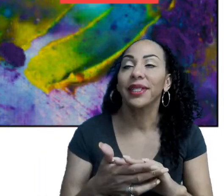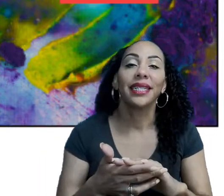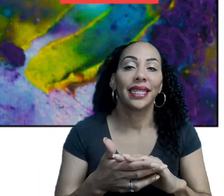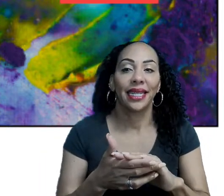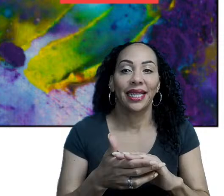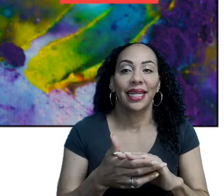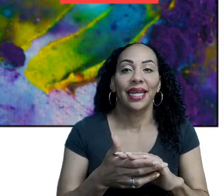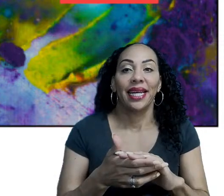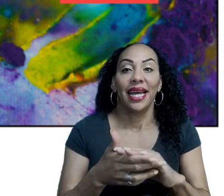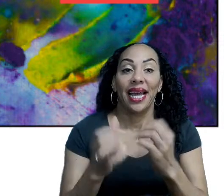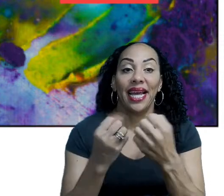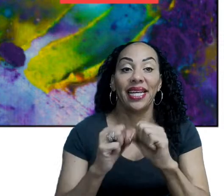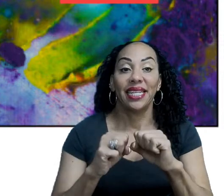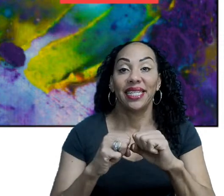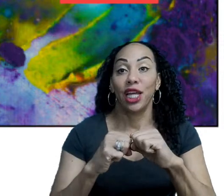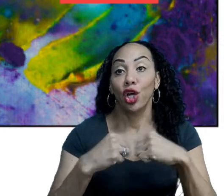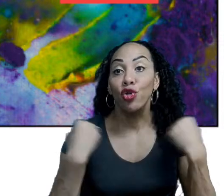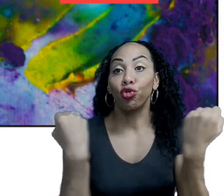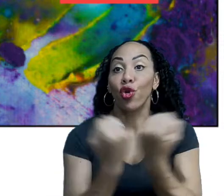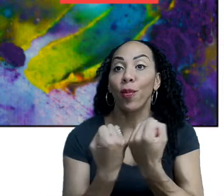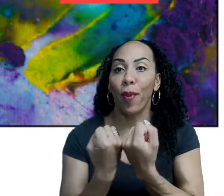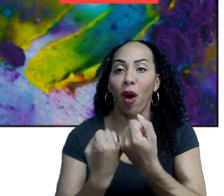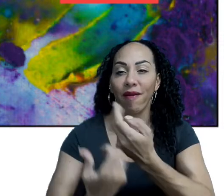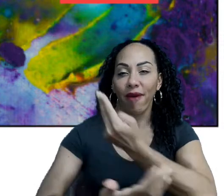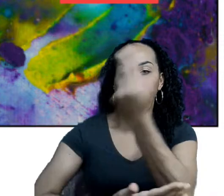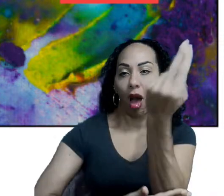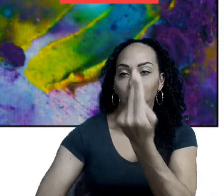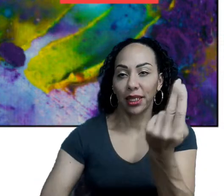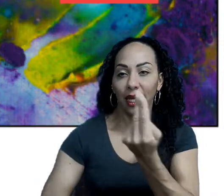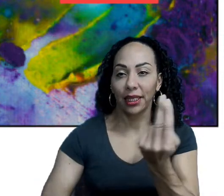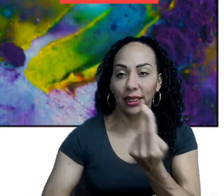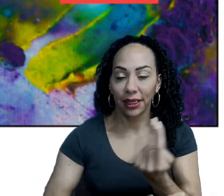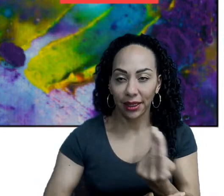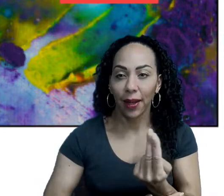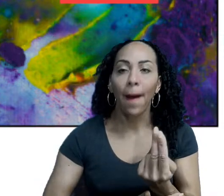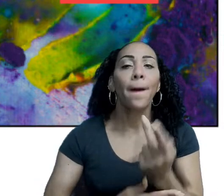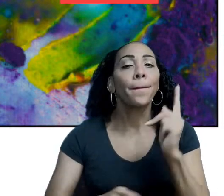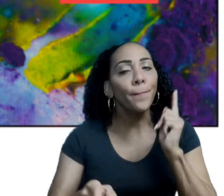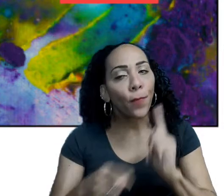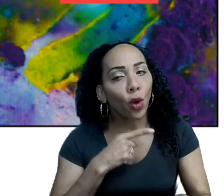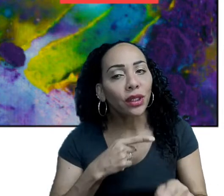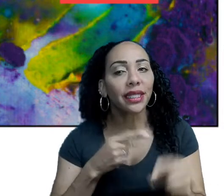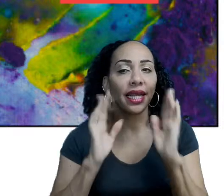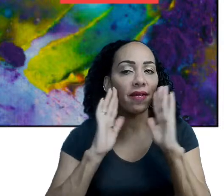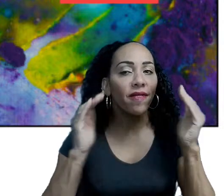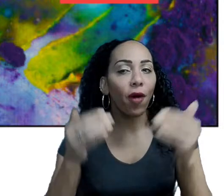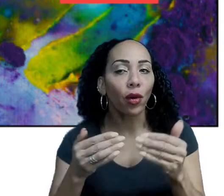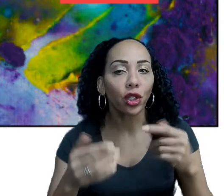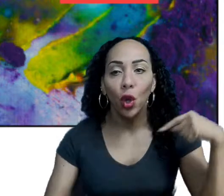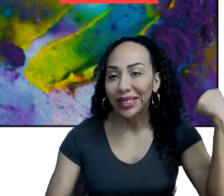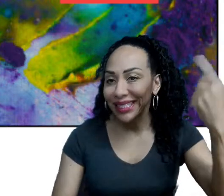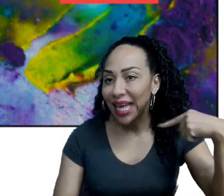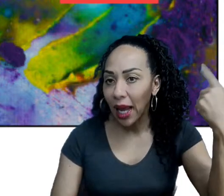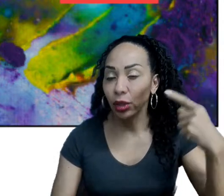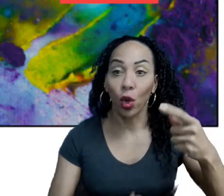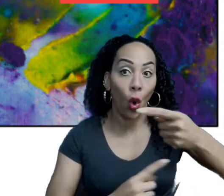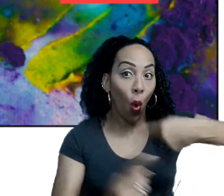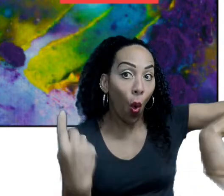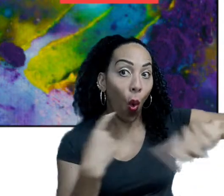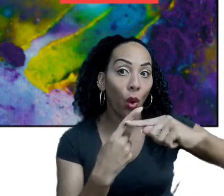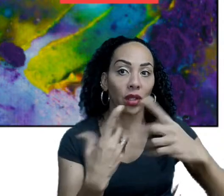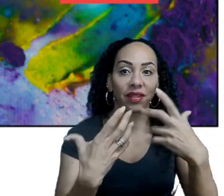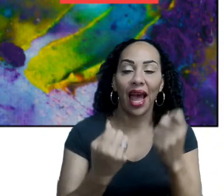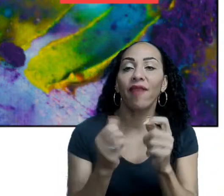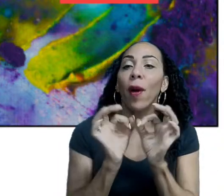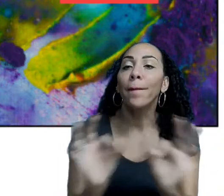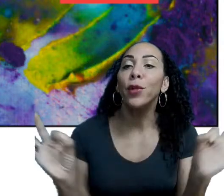of multidisciplinary artists, primarily working in sound. So we are all musicians. So I'm a musician, everyone else that